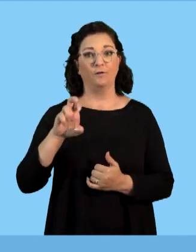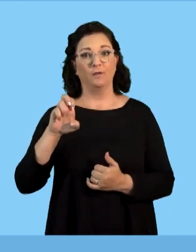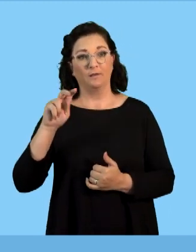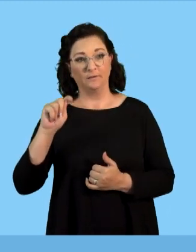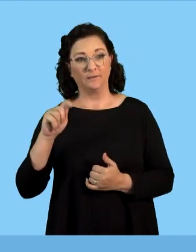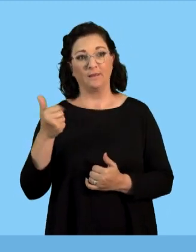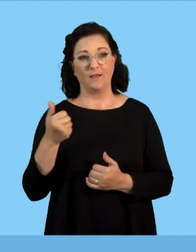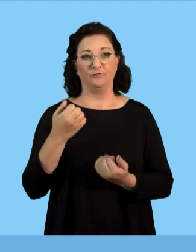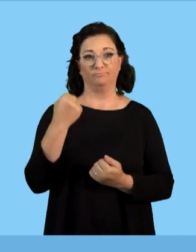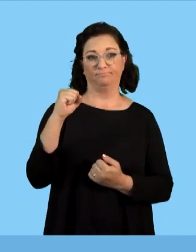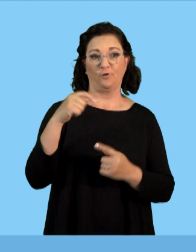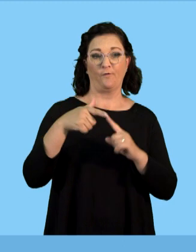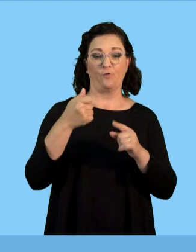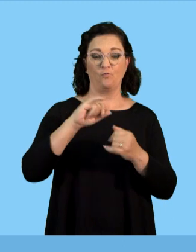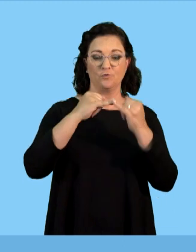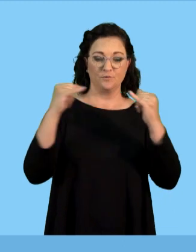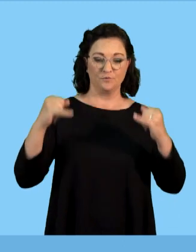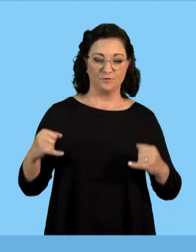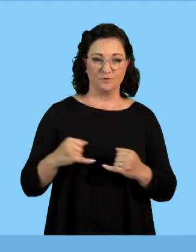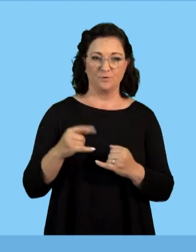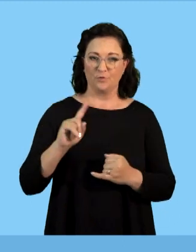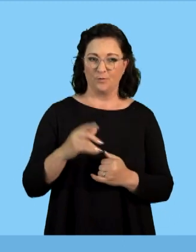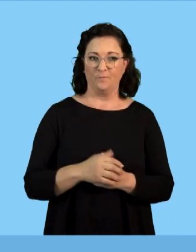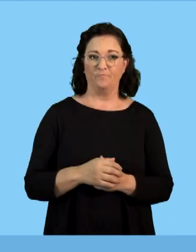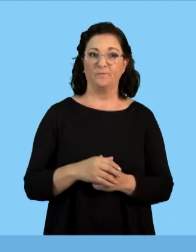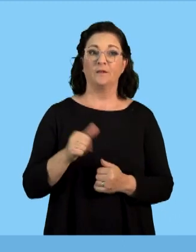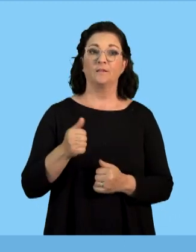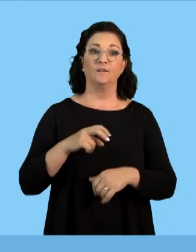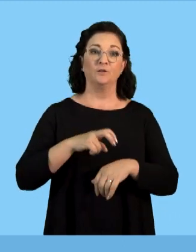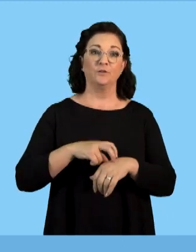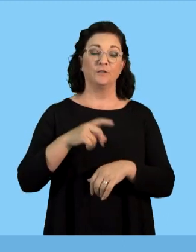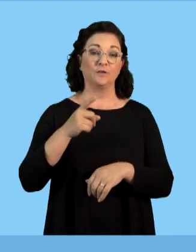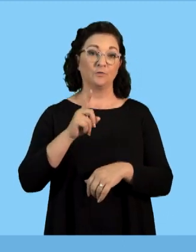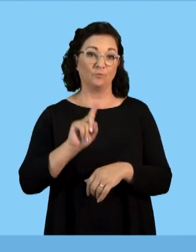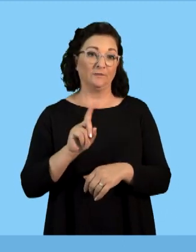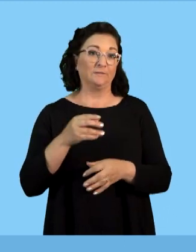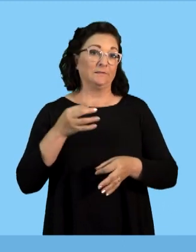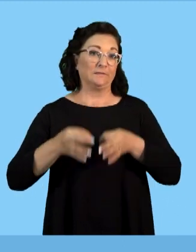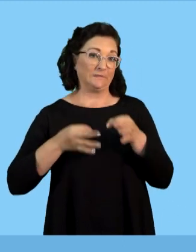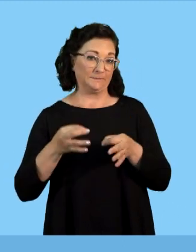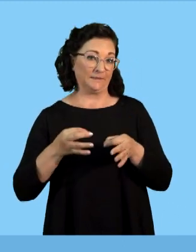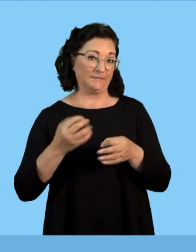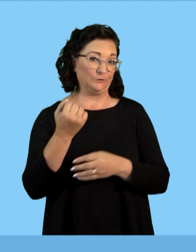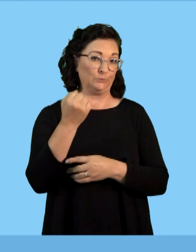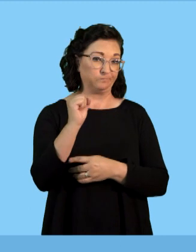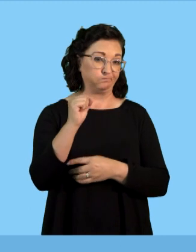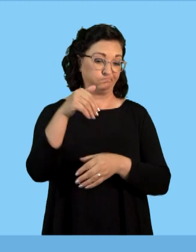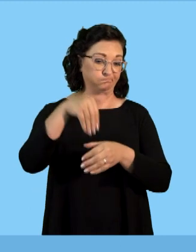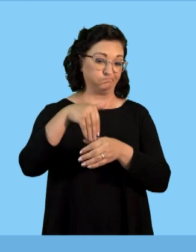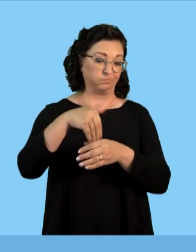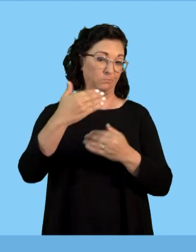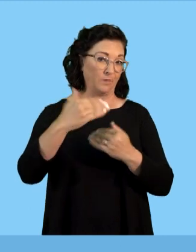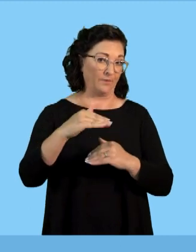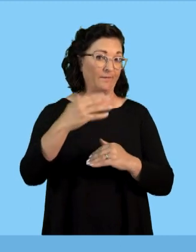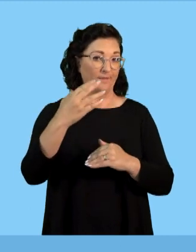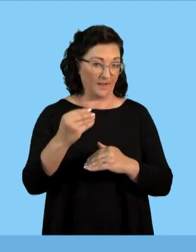the circuit. So you're going to be explaining the effect of resistors that are in parallel, what effect do they have